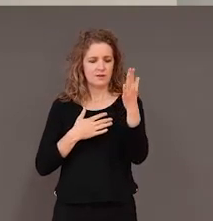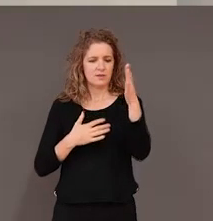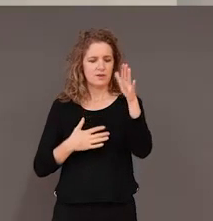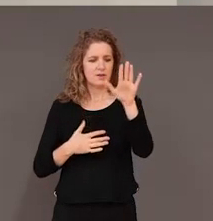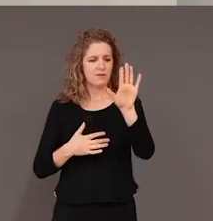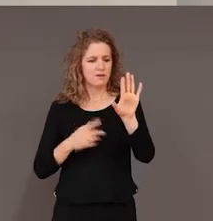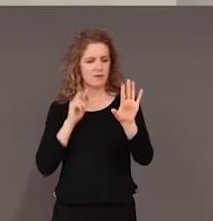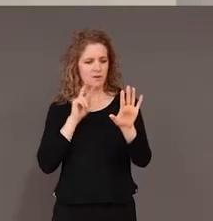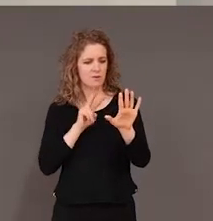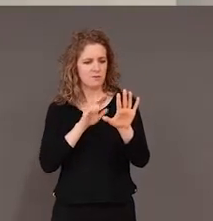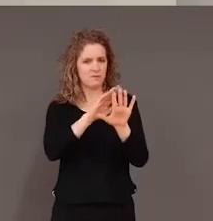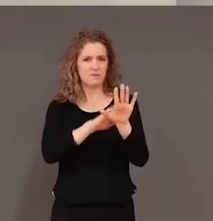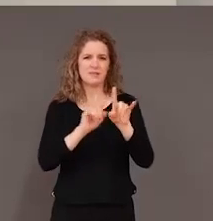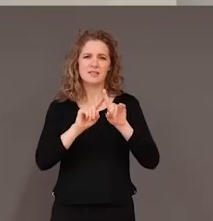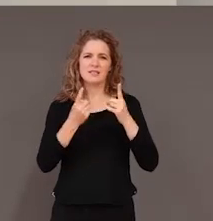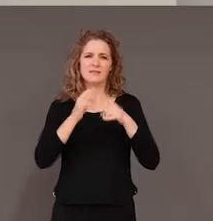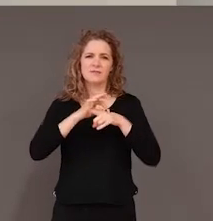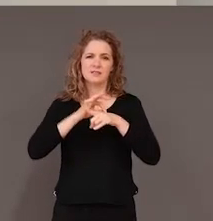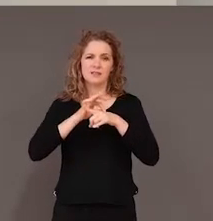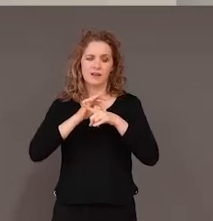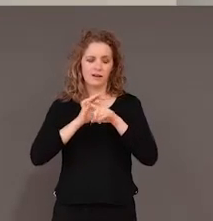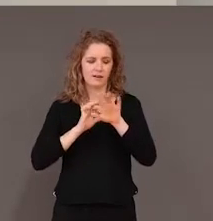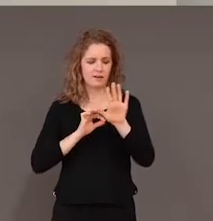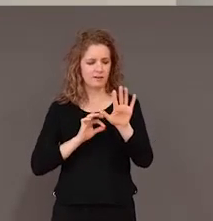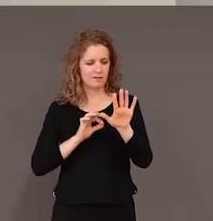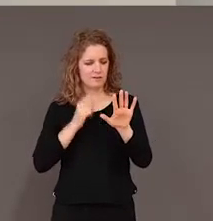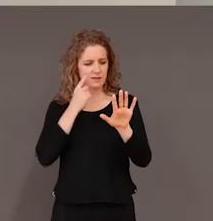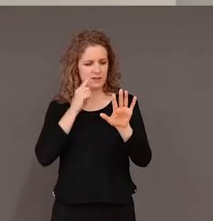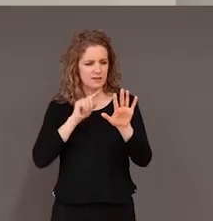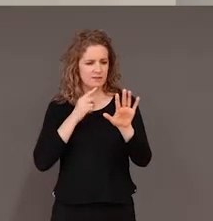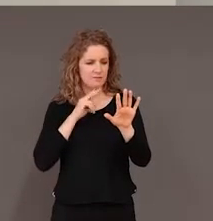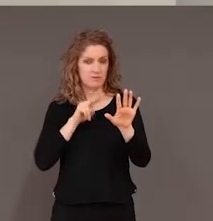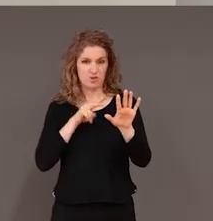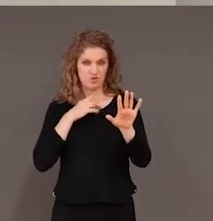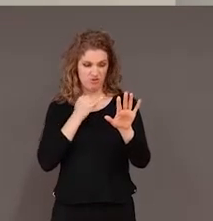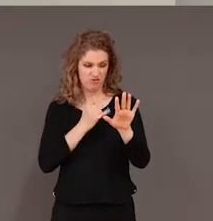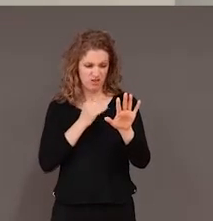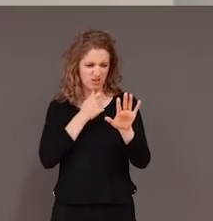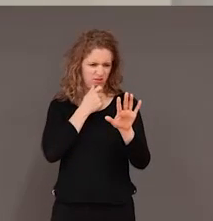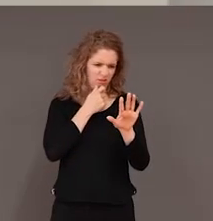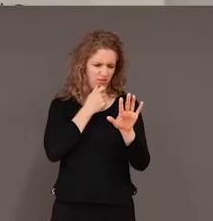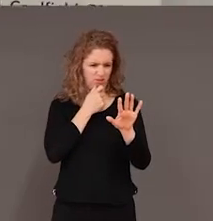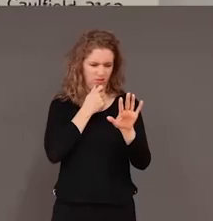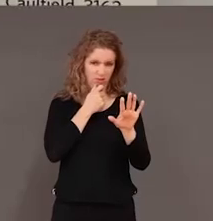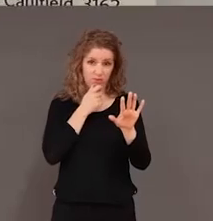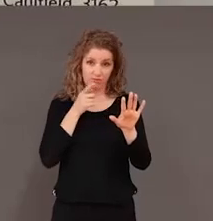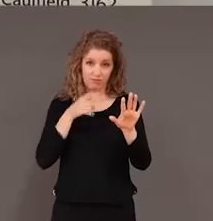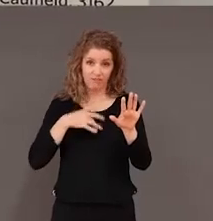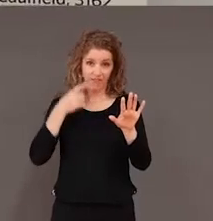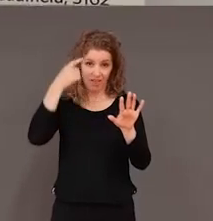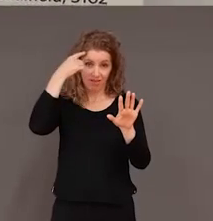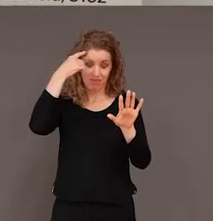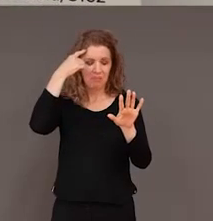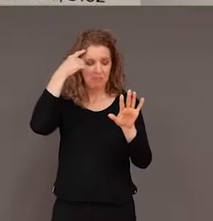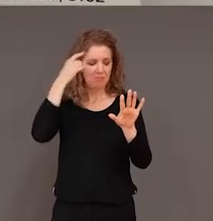over and notice the skin on the back of your hand. Notice any judgments or criticisms that come to mind